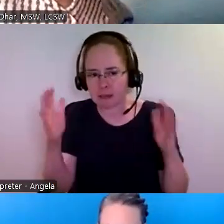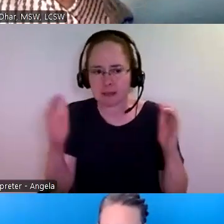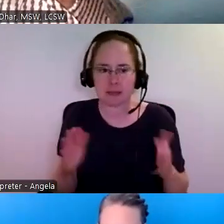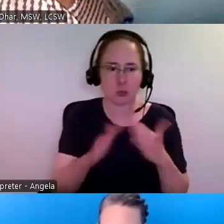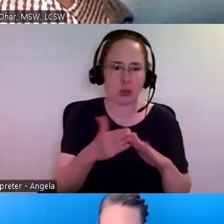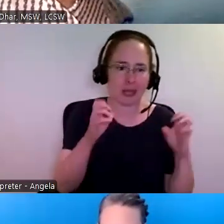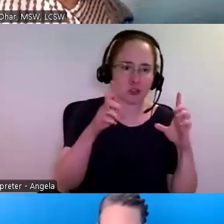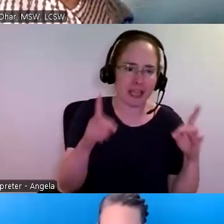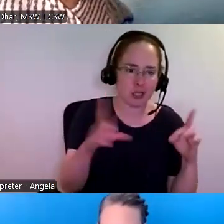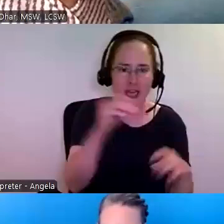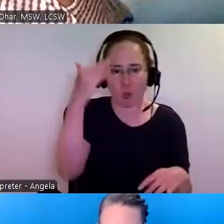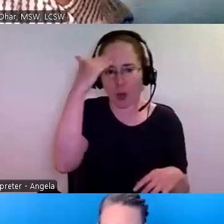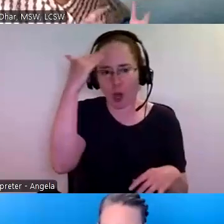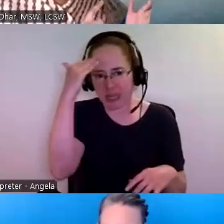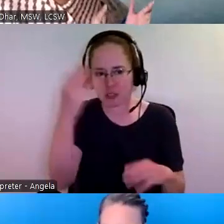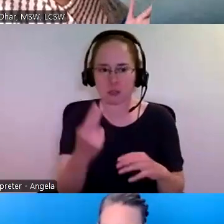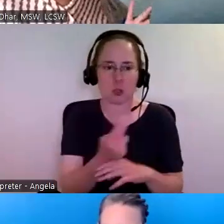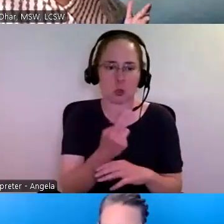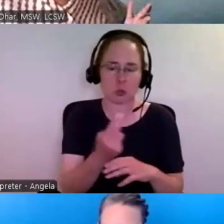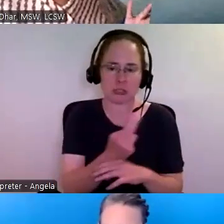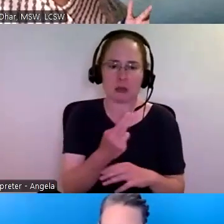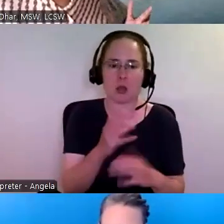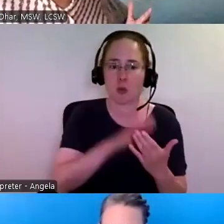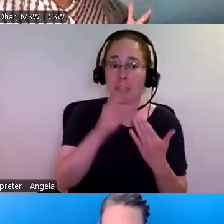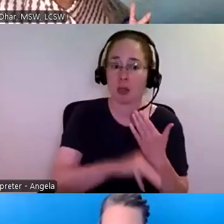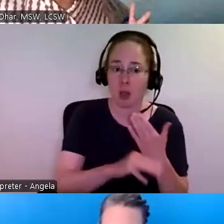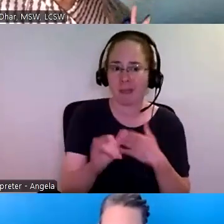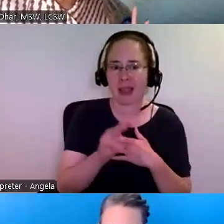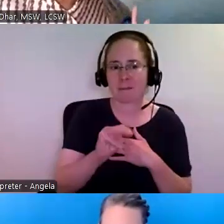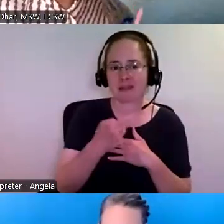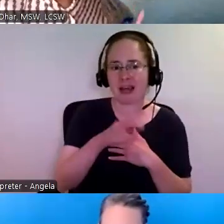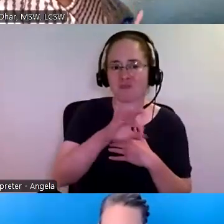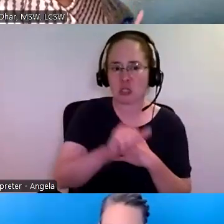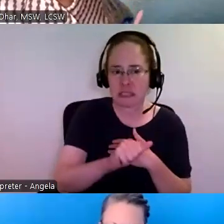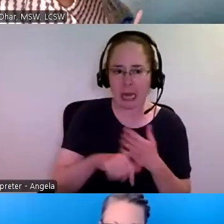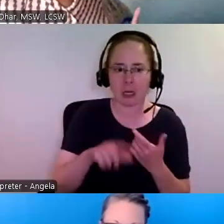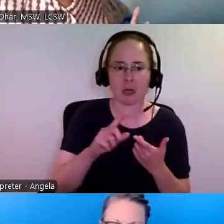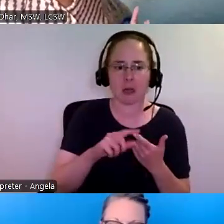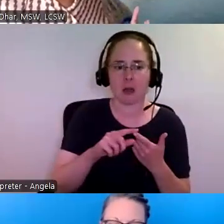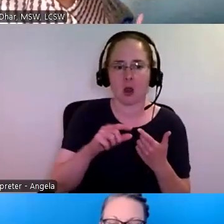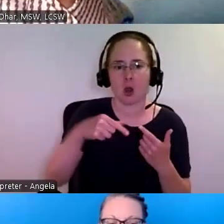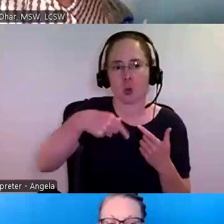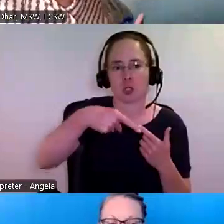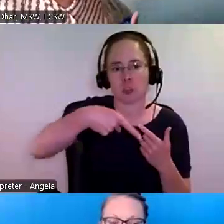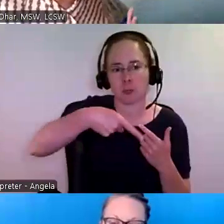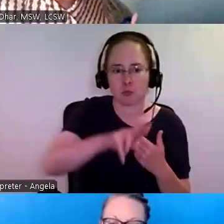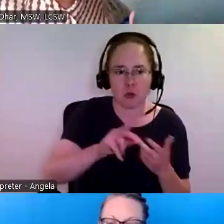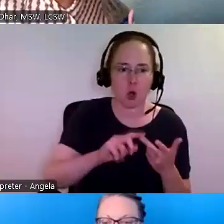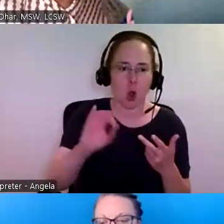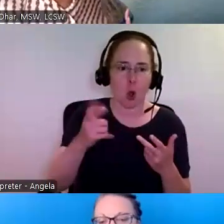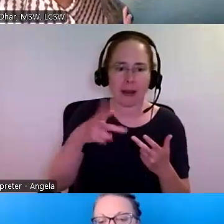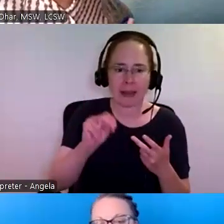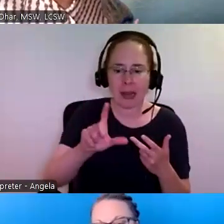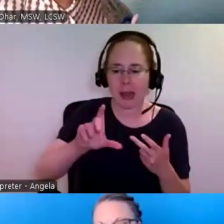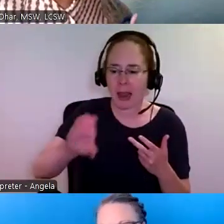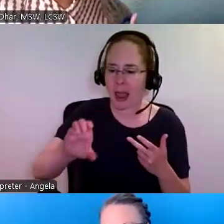community education and awareness using a curriculum such as mental health first aid, question, persuade, refer, Oregon CALM, which